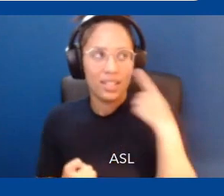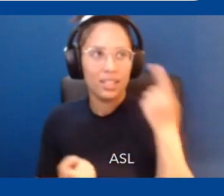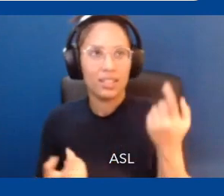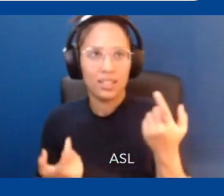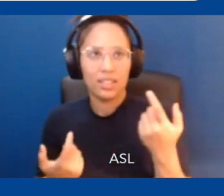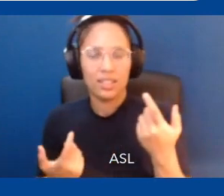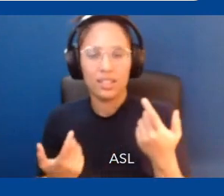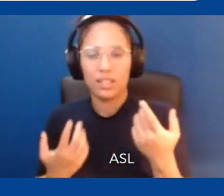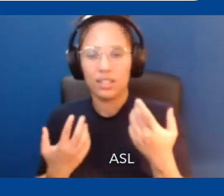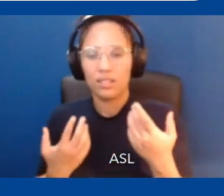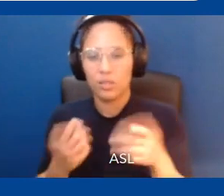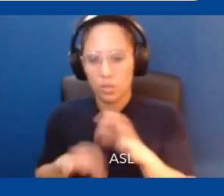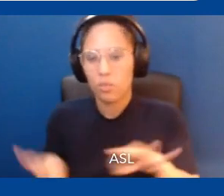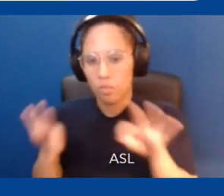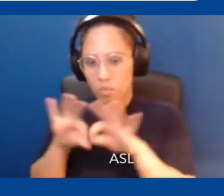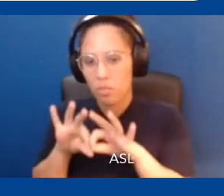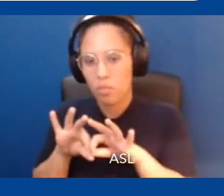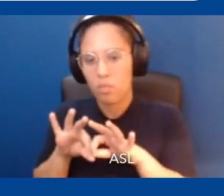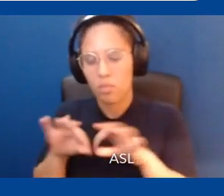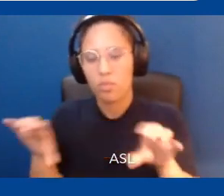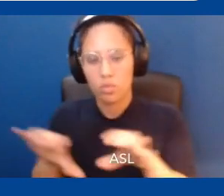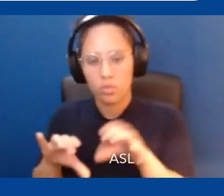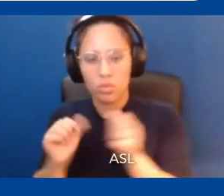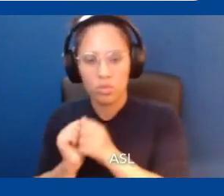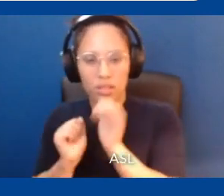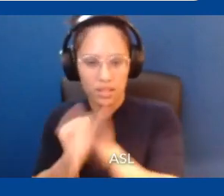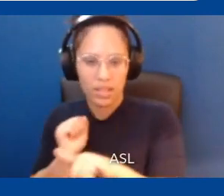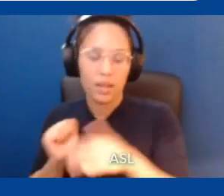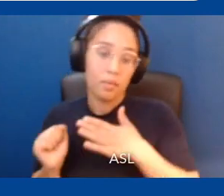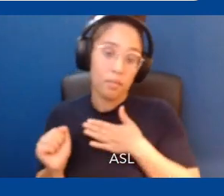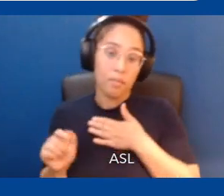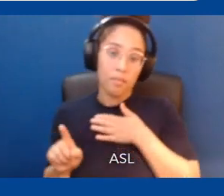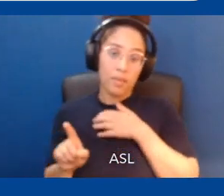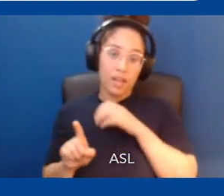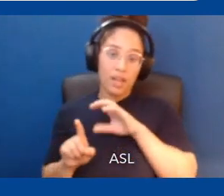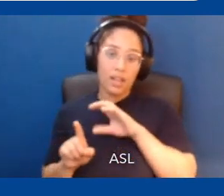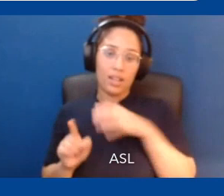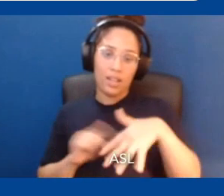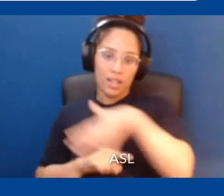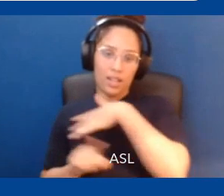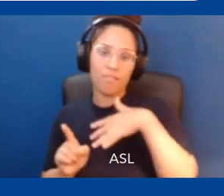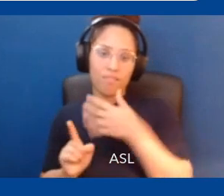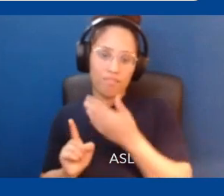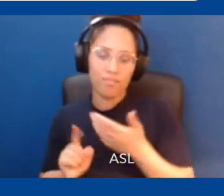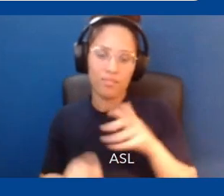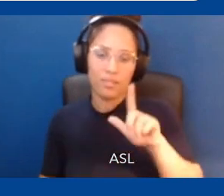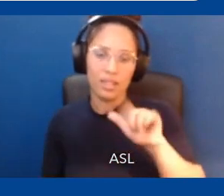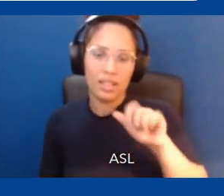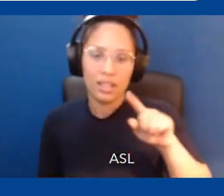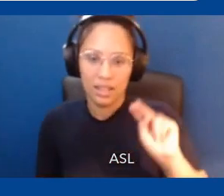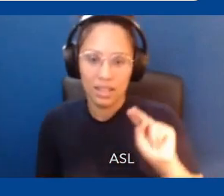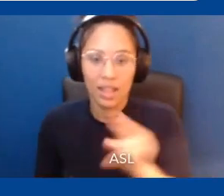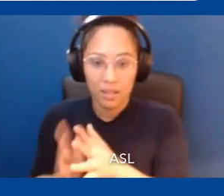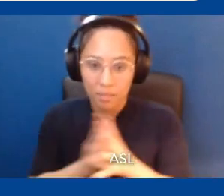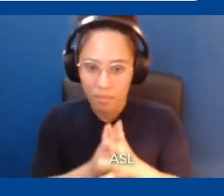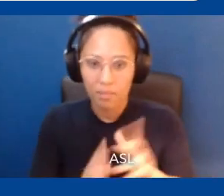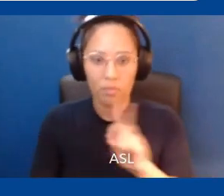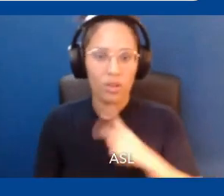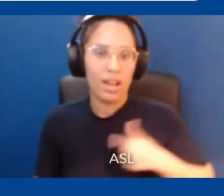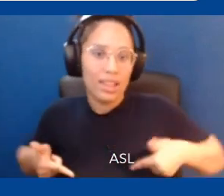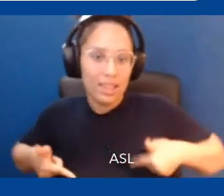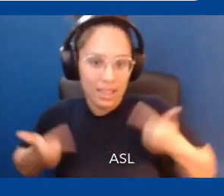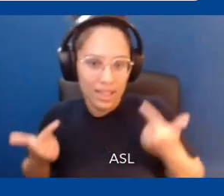at least in Latin America, where I live and where I come from, yes,